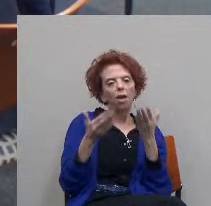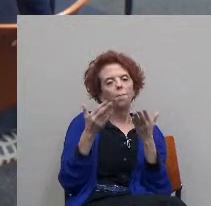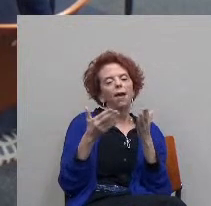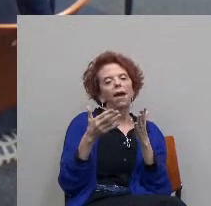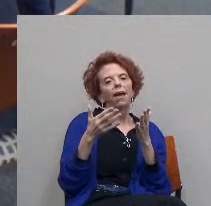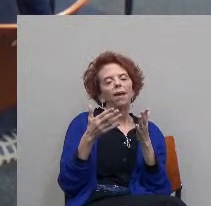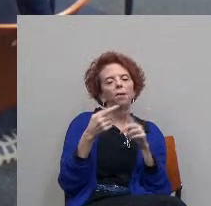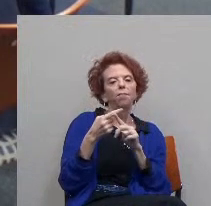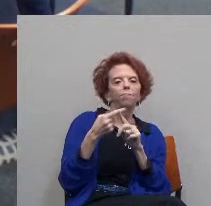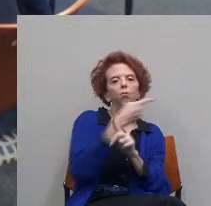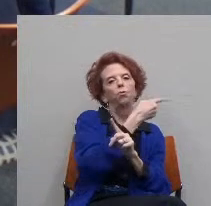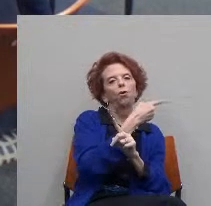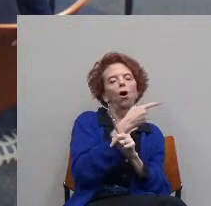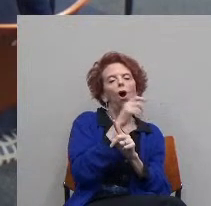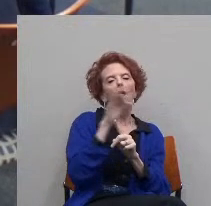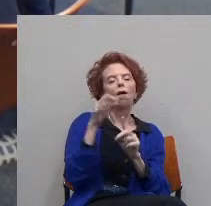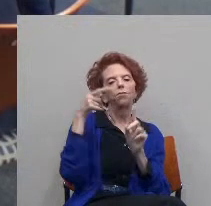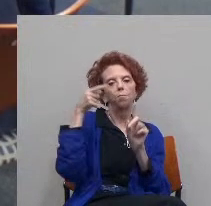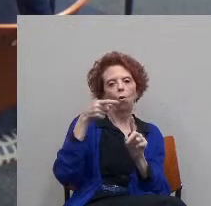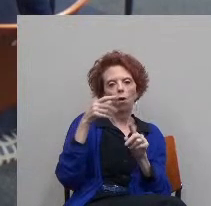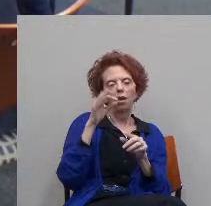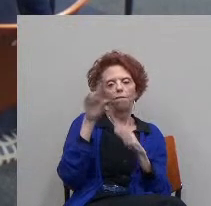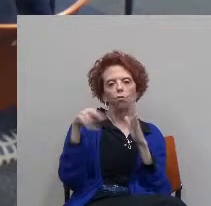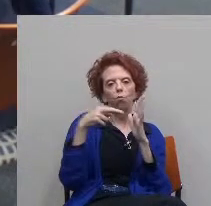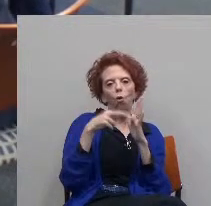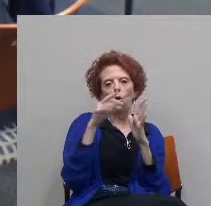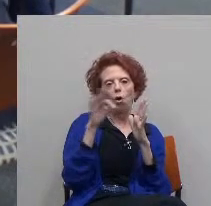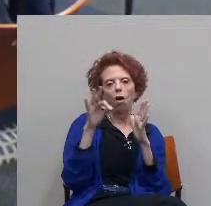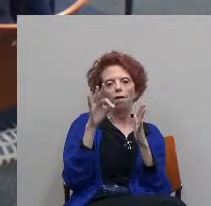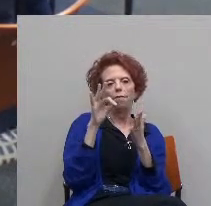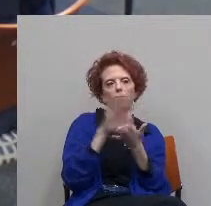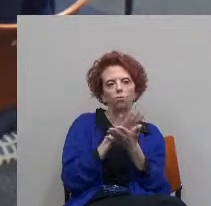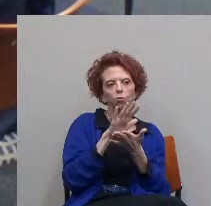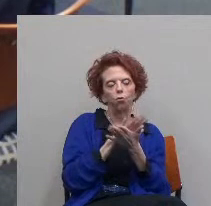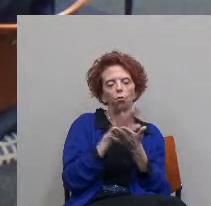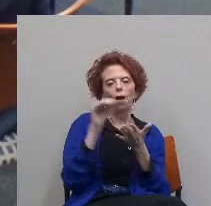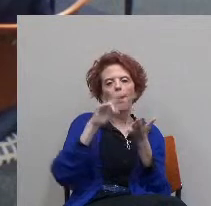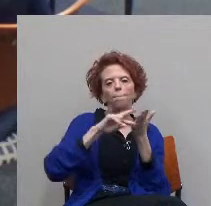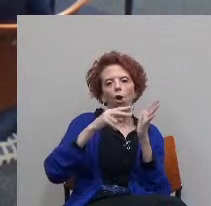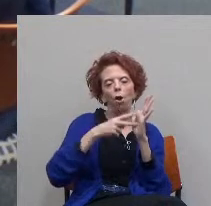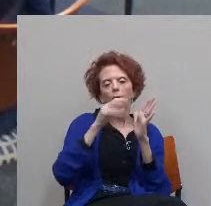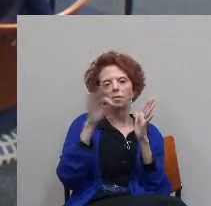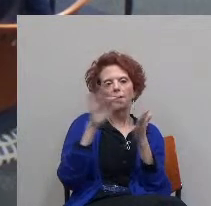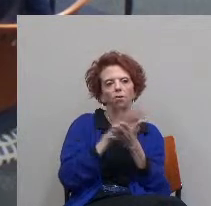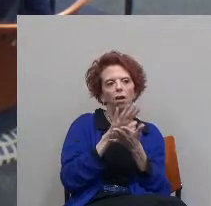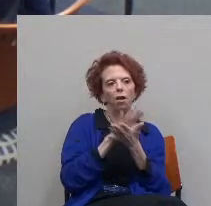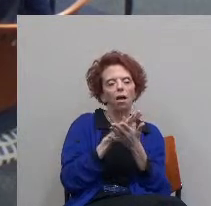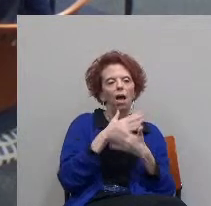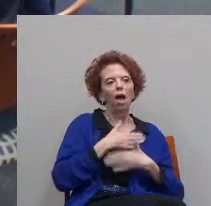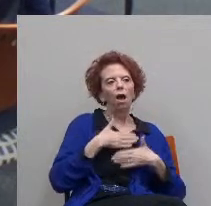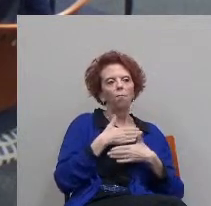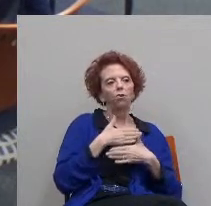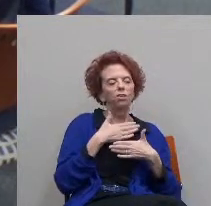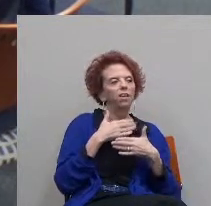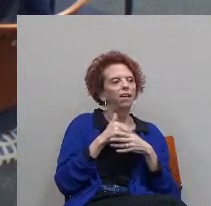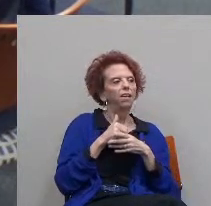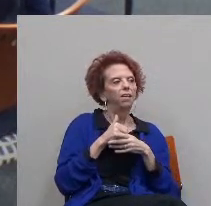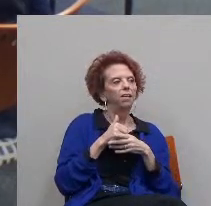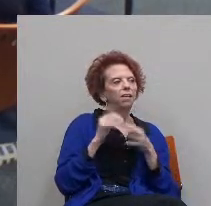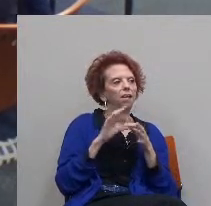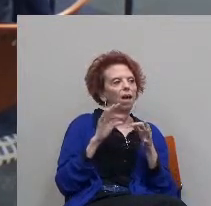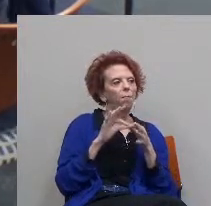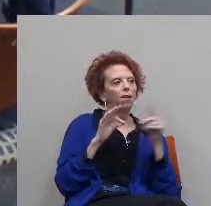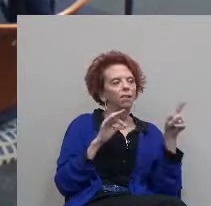actually take us off the focus of the role of our school and the purpose of our school. So I appreciate the comments. I do think Ms. Holloway's been waiting